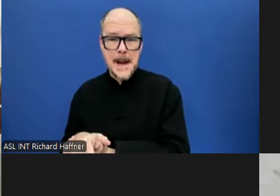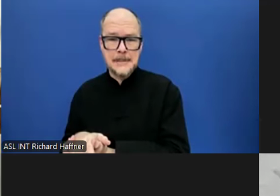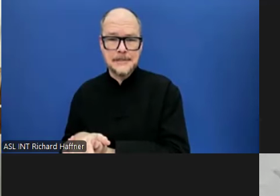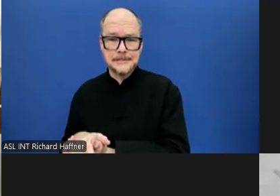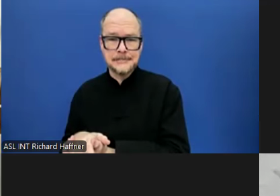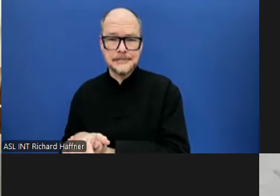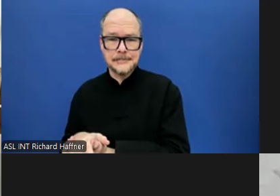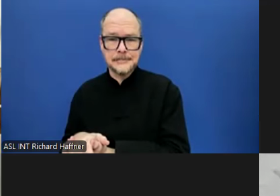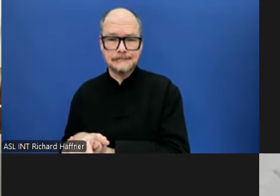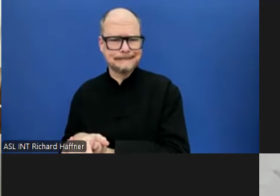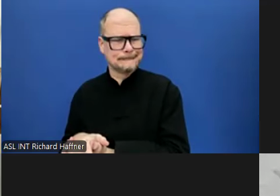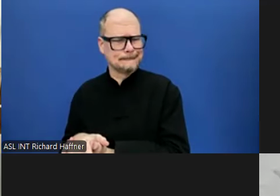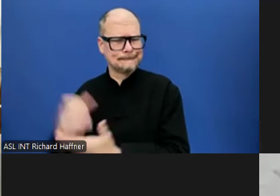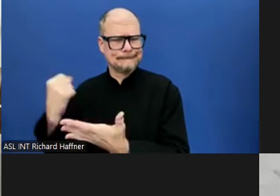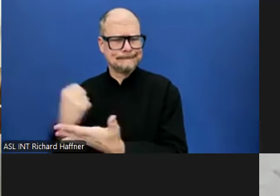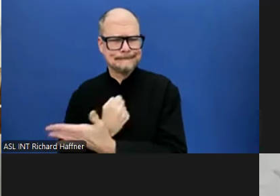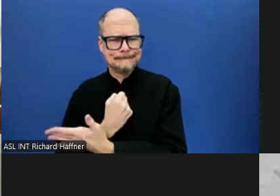Darn.